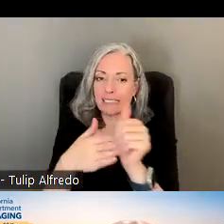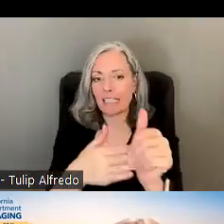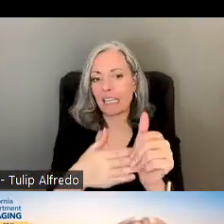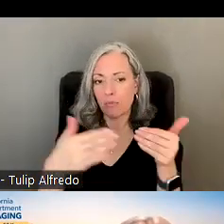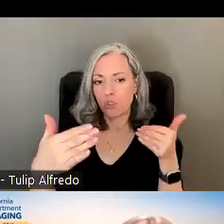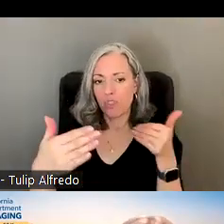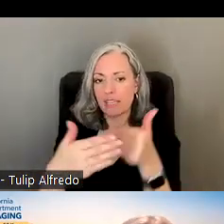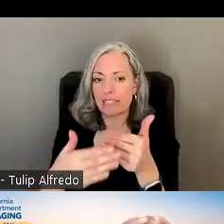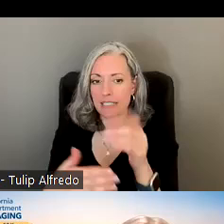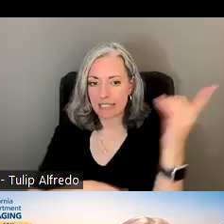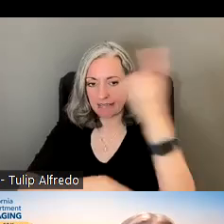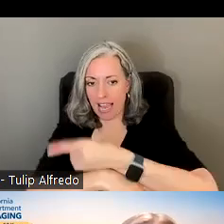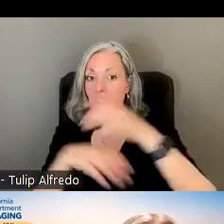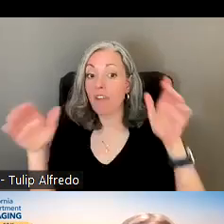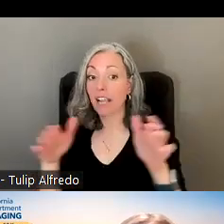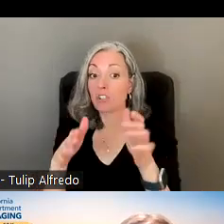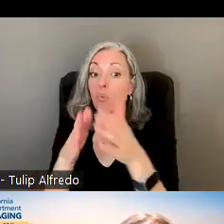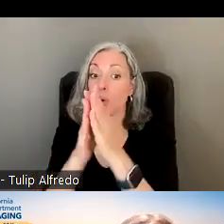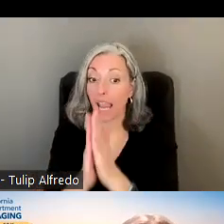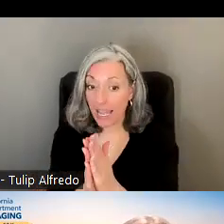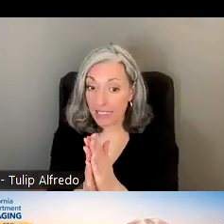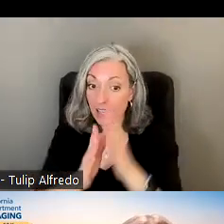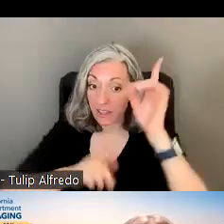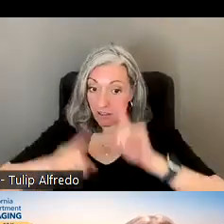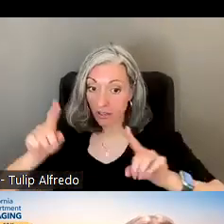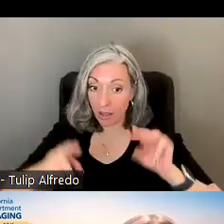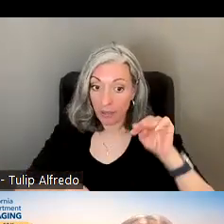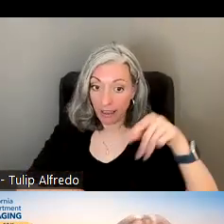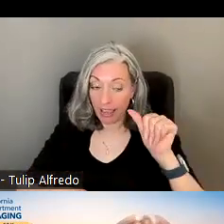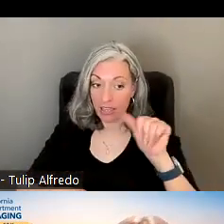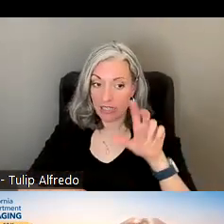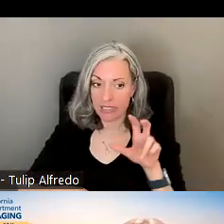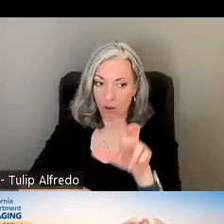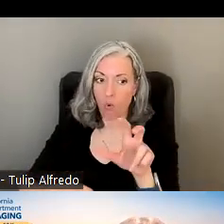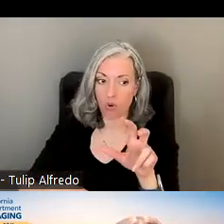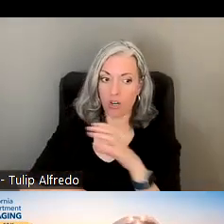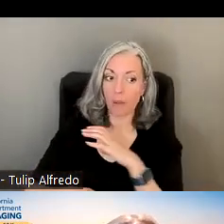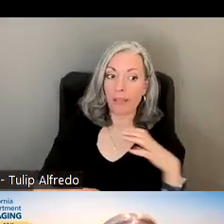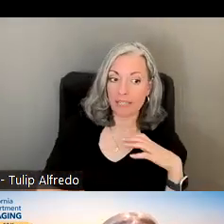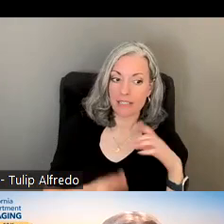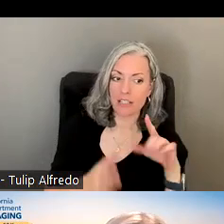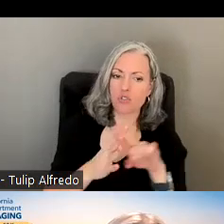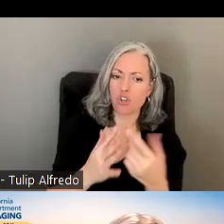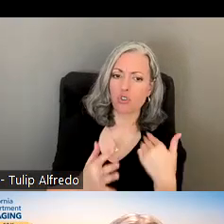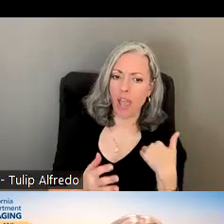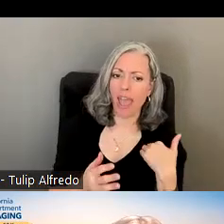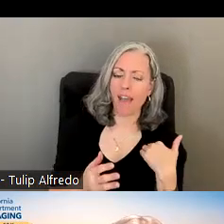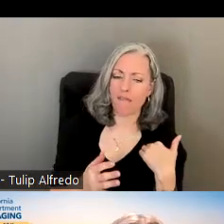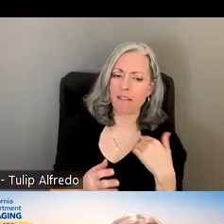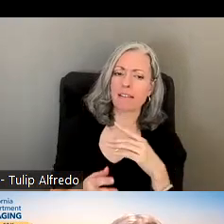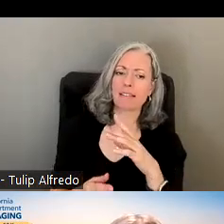of Action, we are asking that the various MPA stakeholder committees start to have discussions